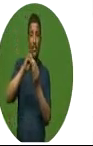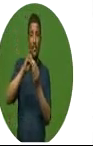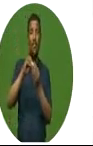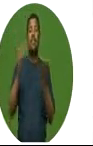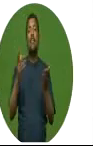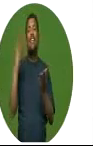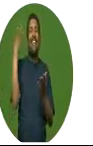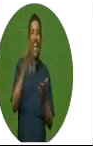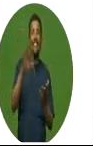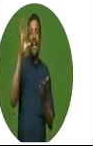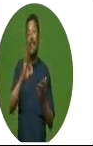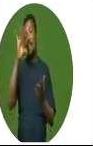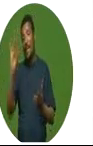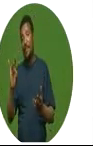to